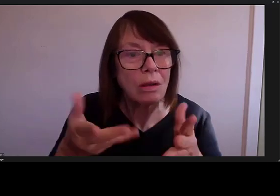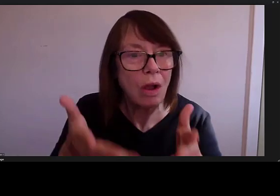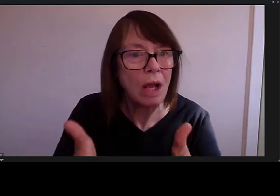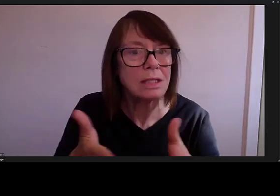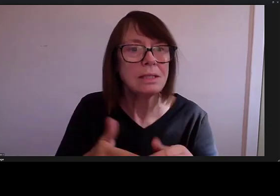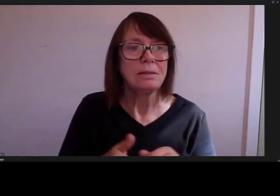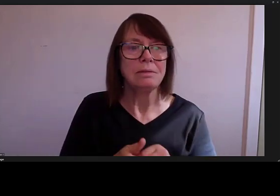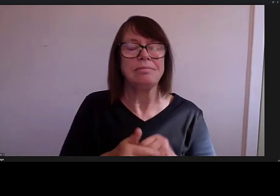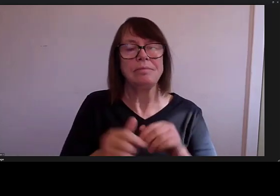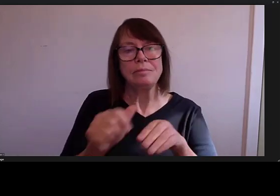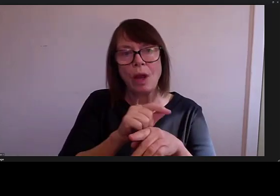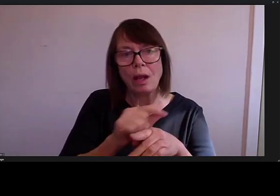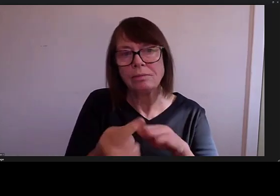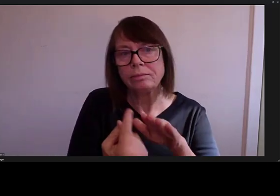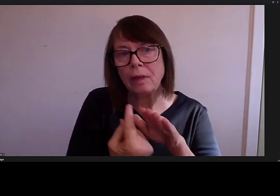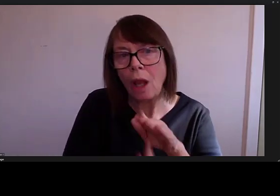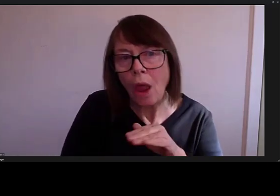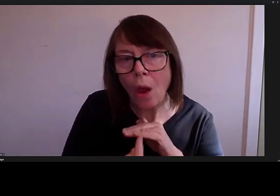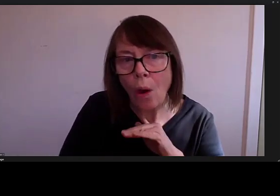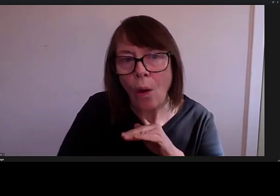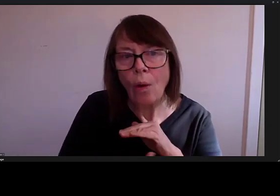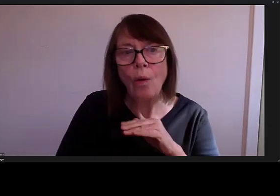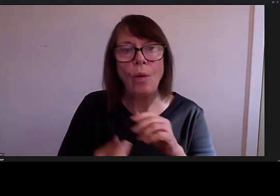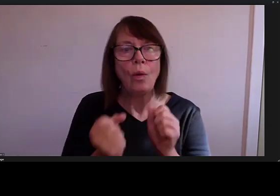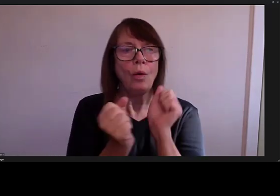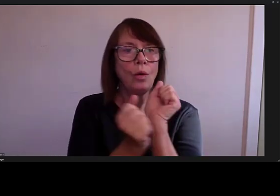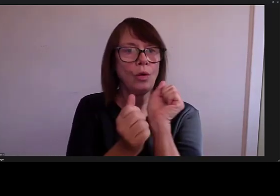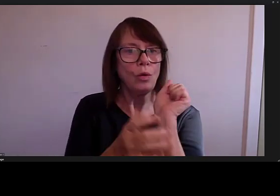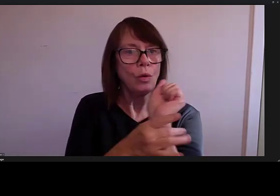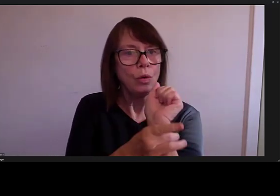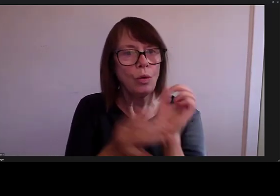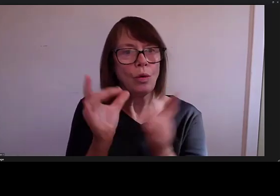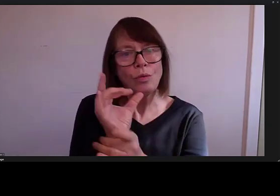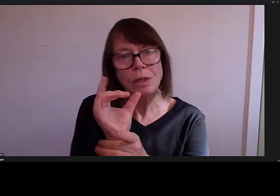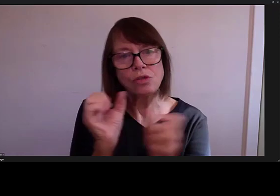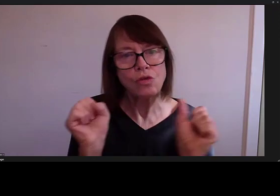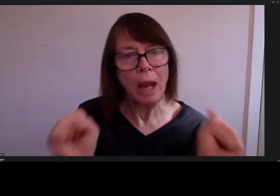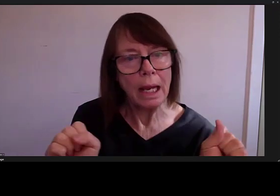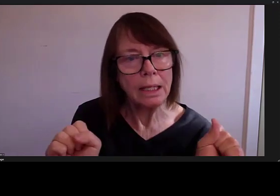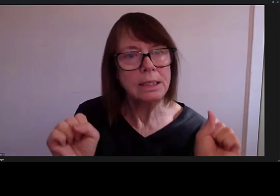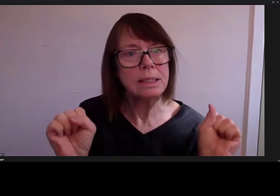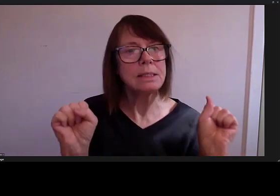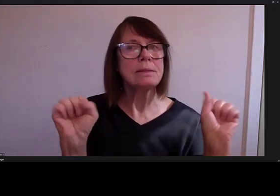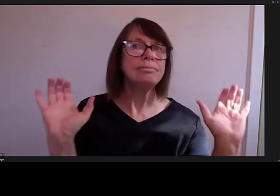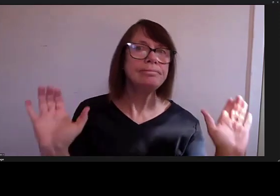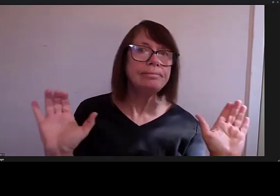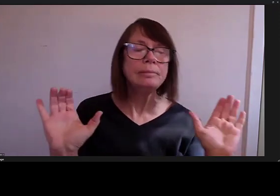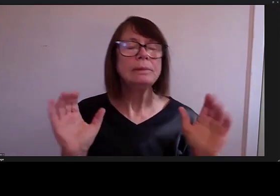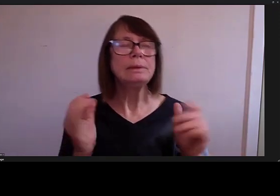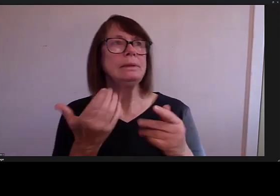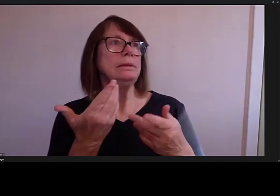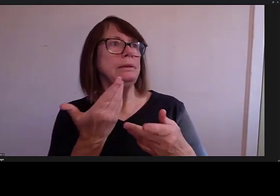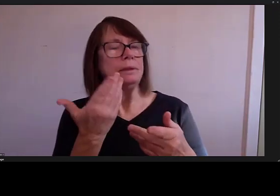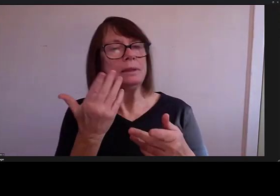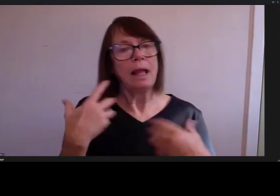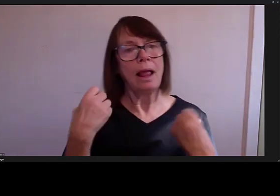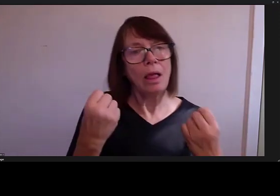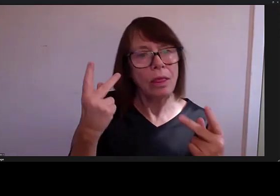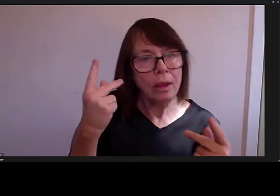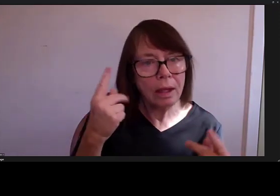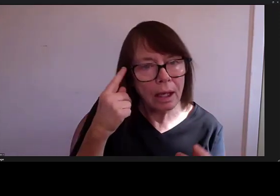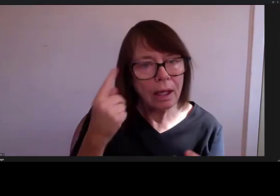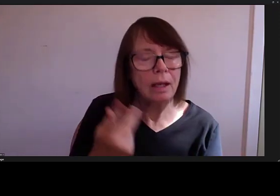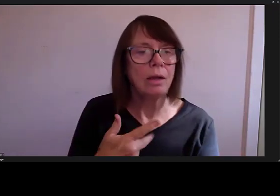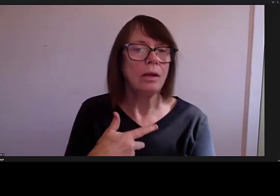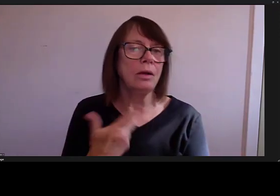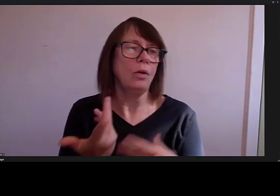as seclusion or restraints in the behavioral health system, or the use of invasive procedures in the medical health